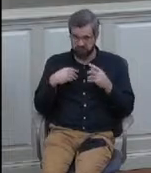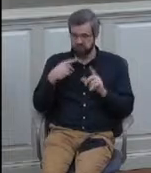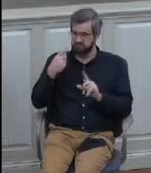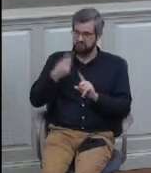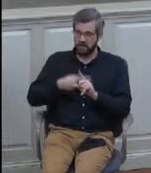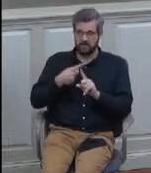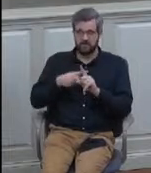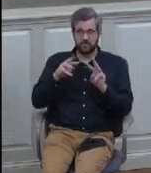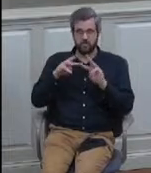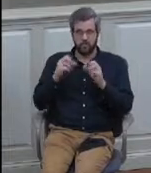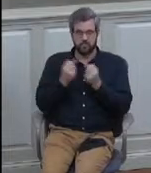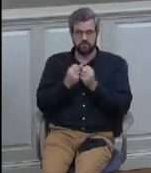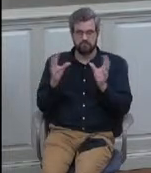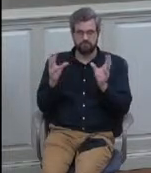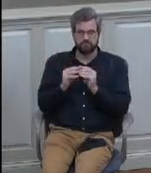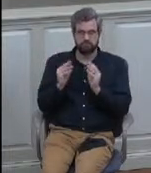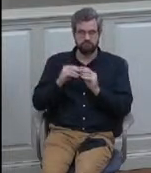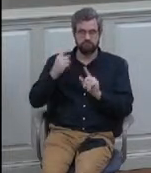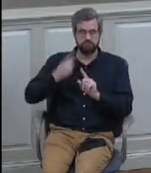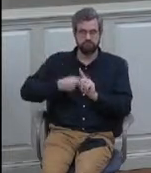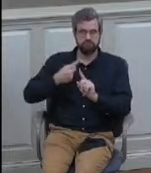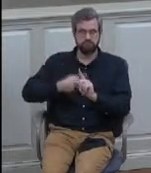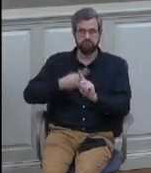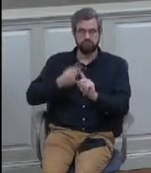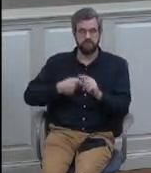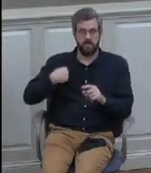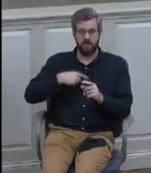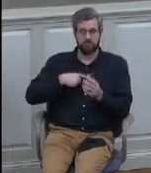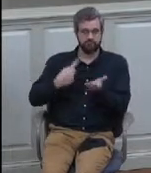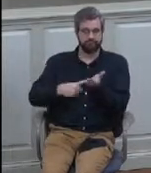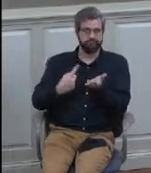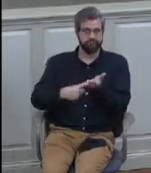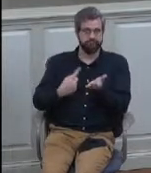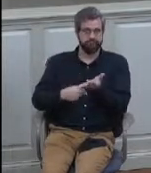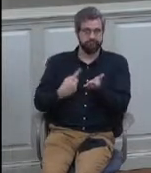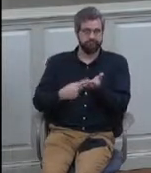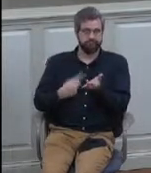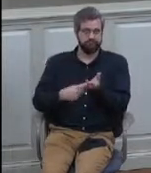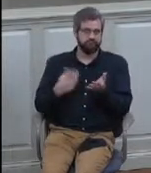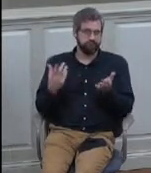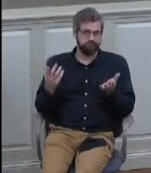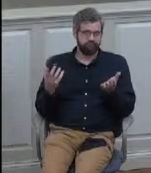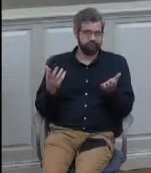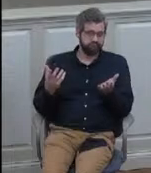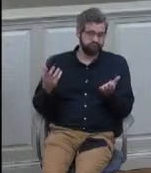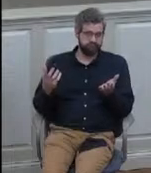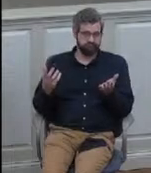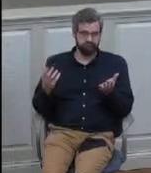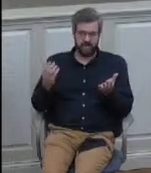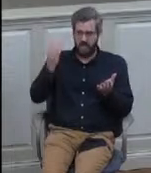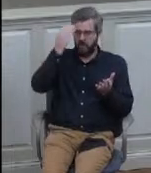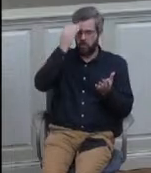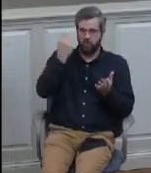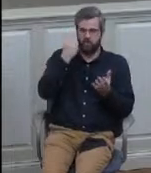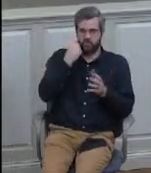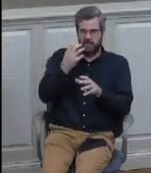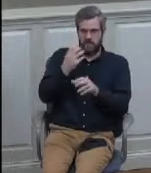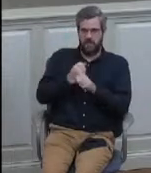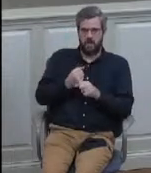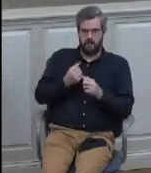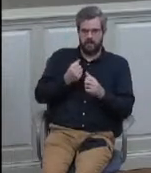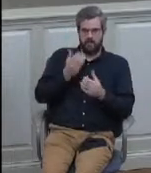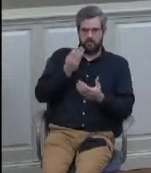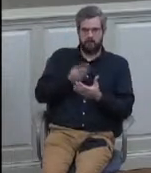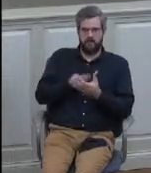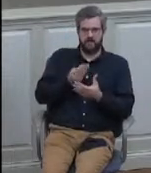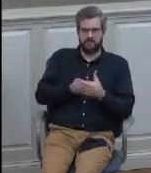workshop meeting for us to discuss? I know we just got our budget scheduled, which it's